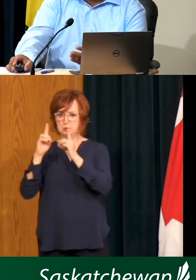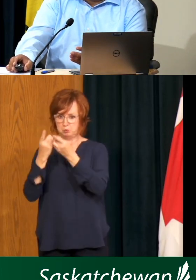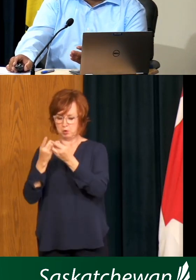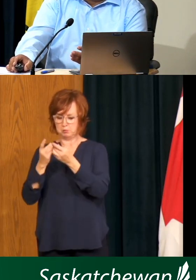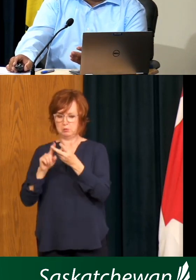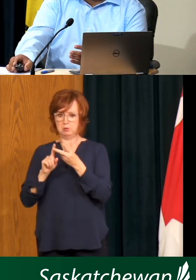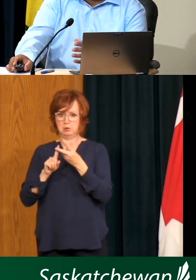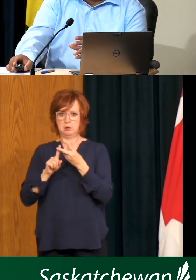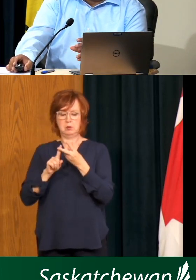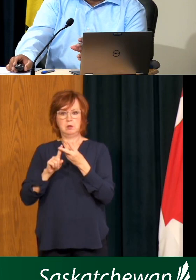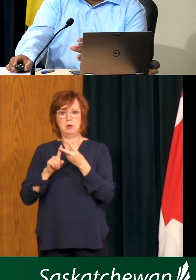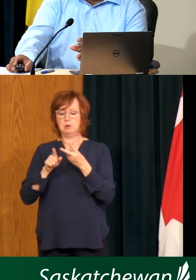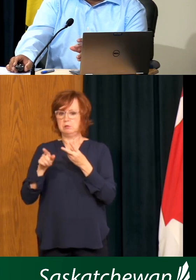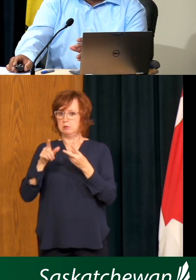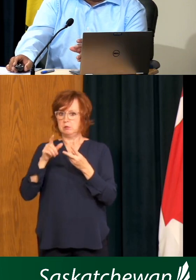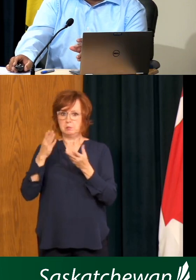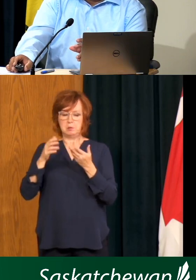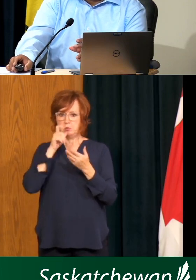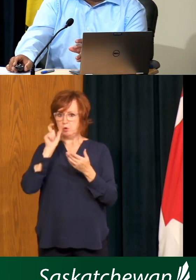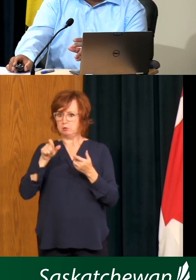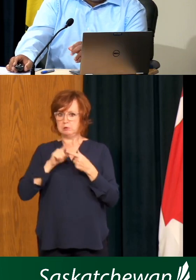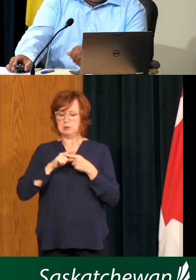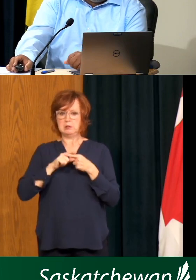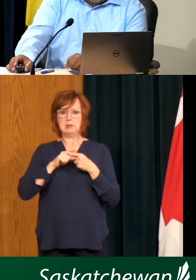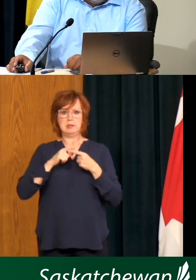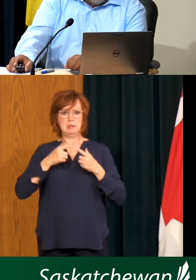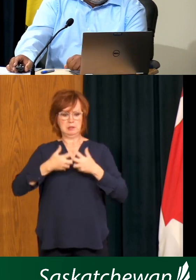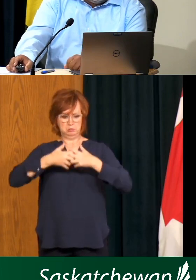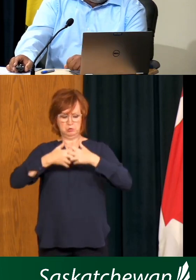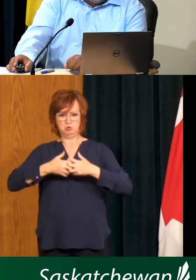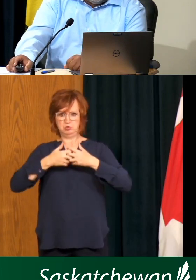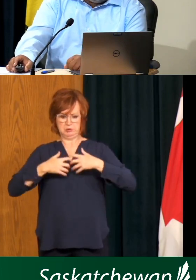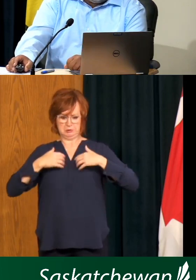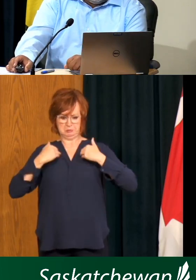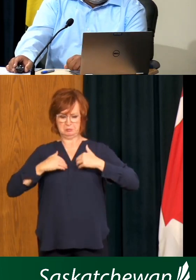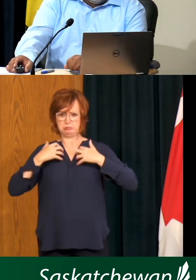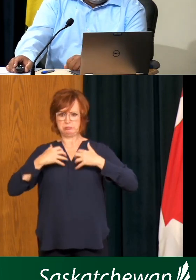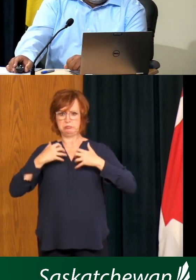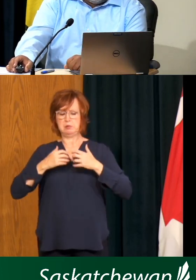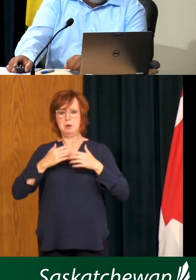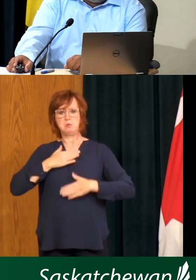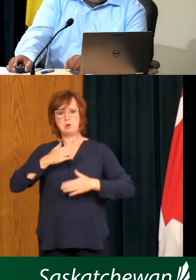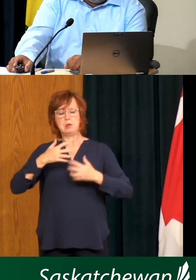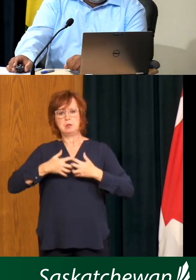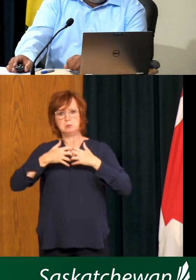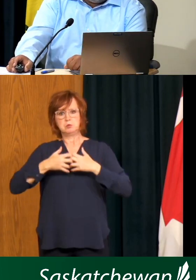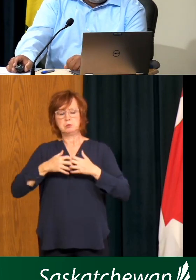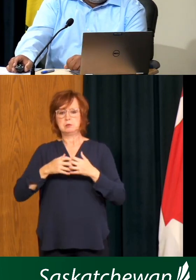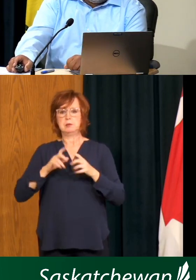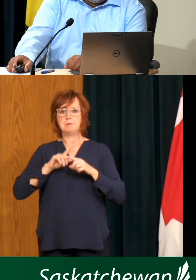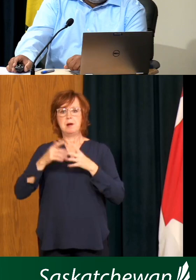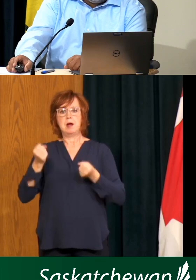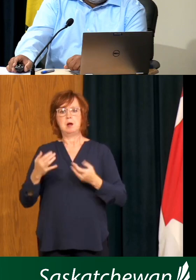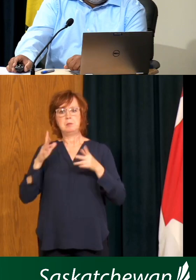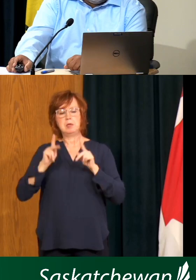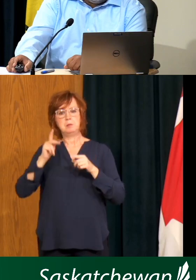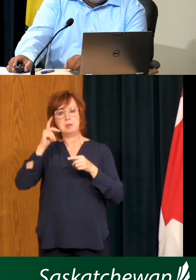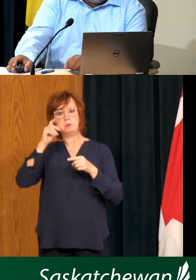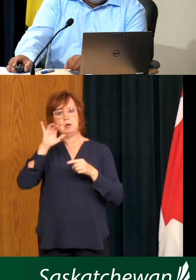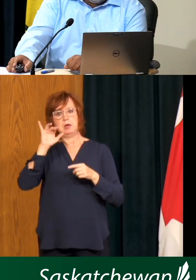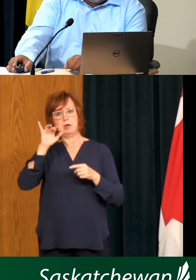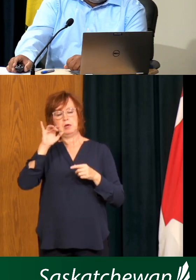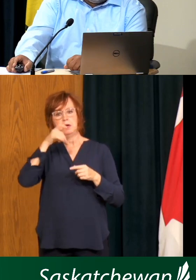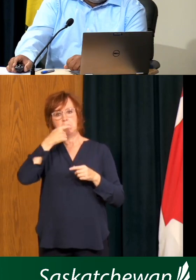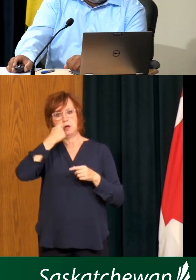require intubation ventilation for a smaller period of time. But in any case, we have seen 5 intubations in that 40 to 59